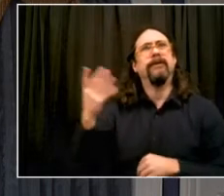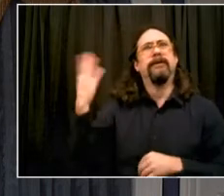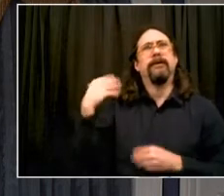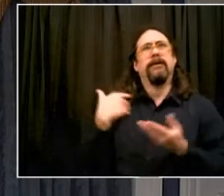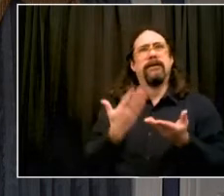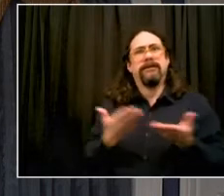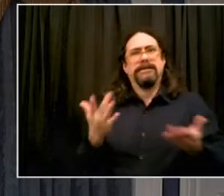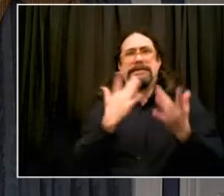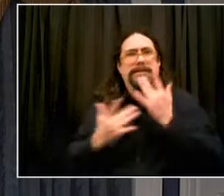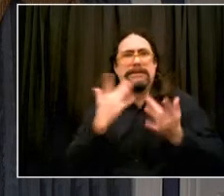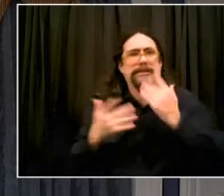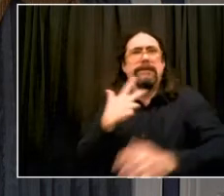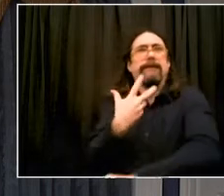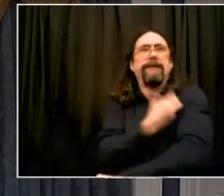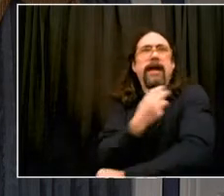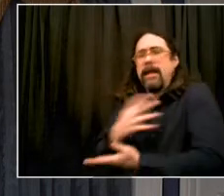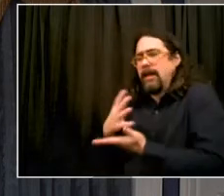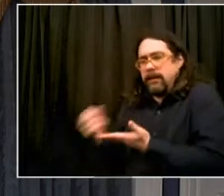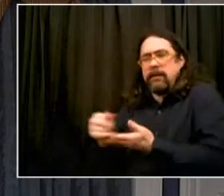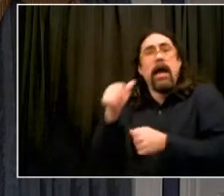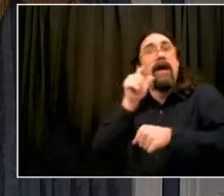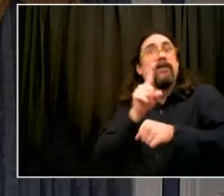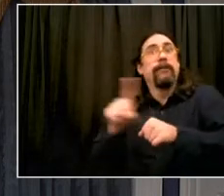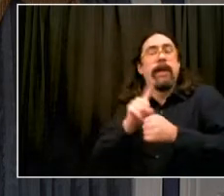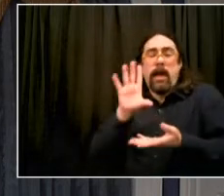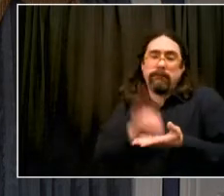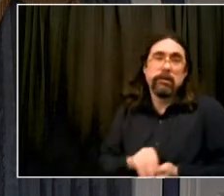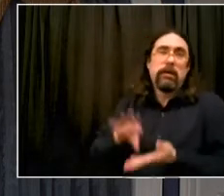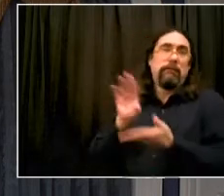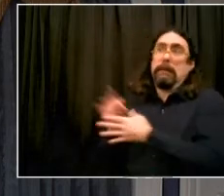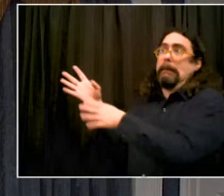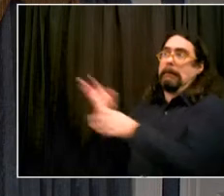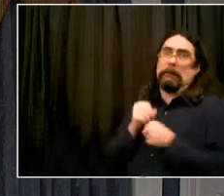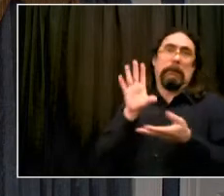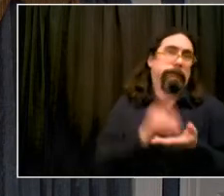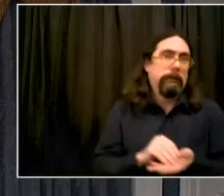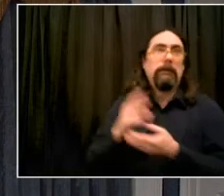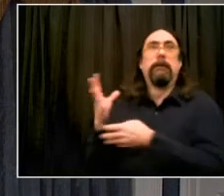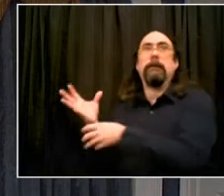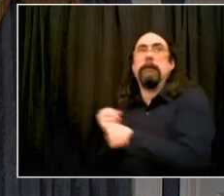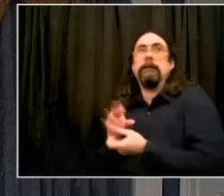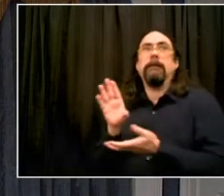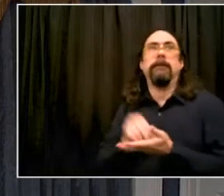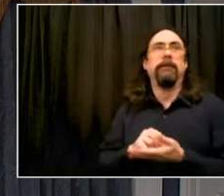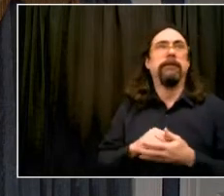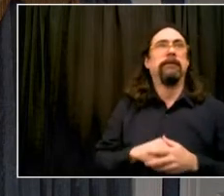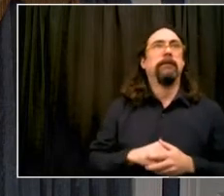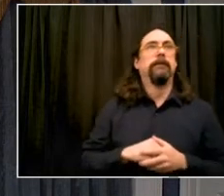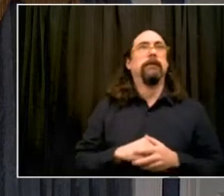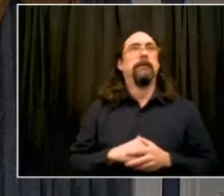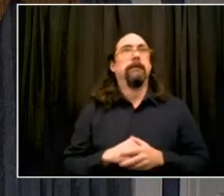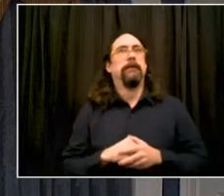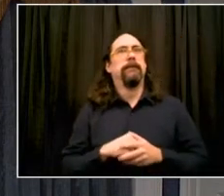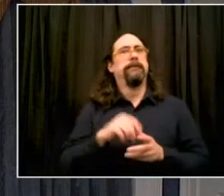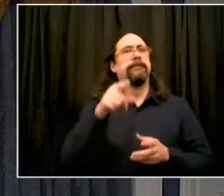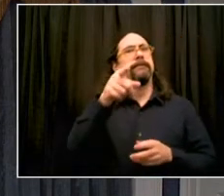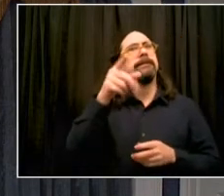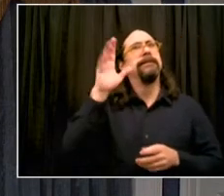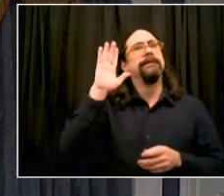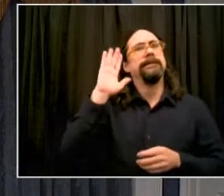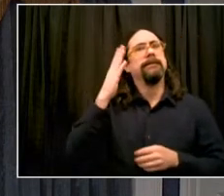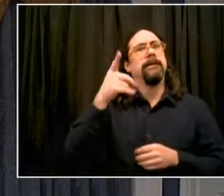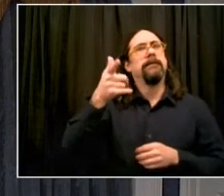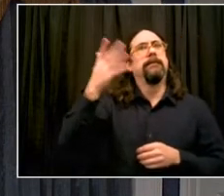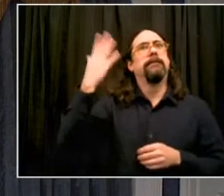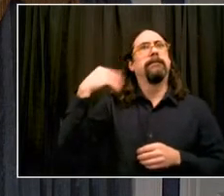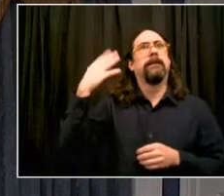understand that the amount increased by 16 or 17 or 20%, but so did the people who are eligible, including food service